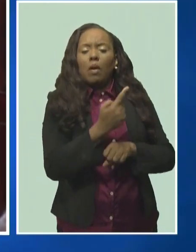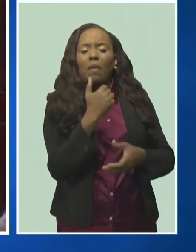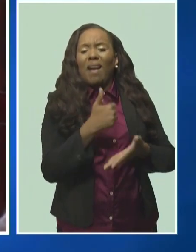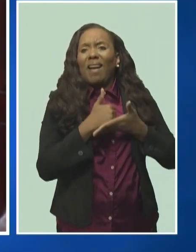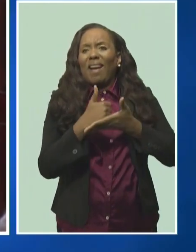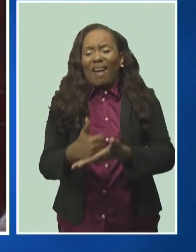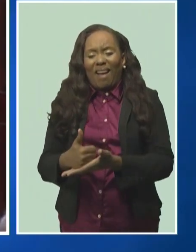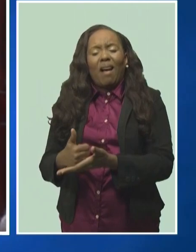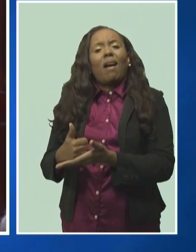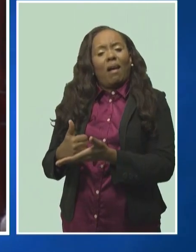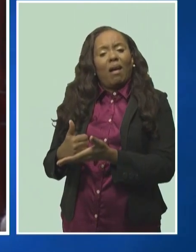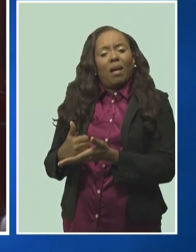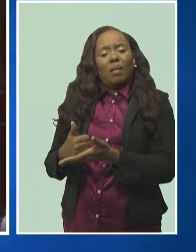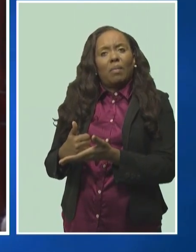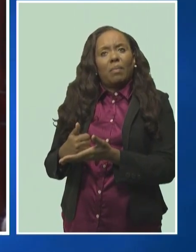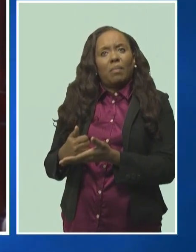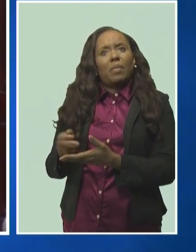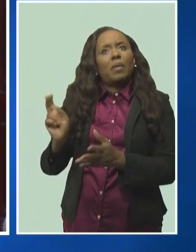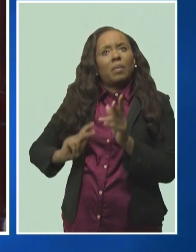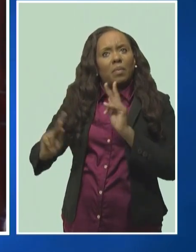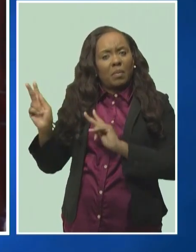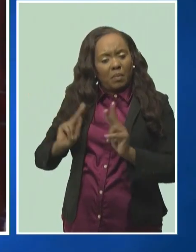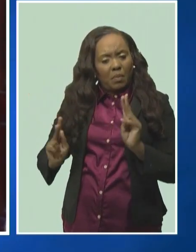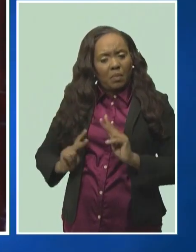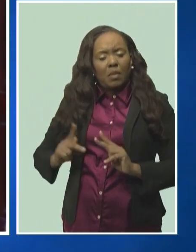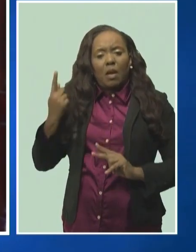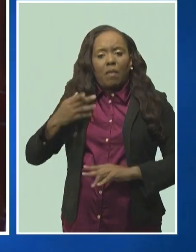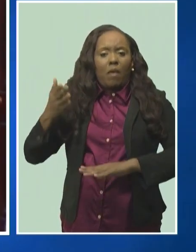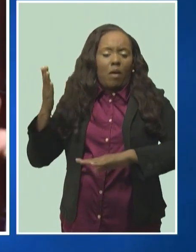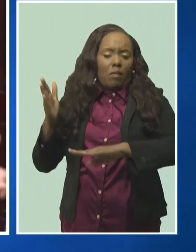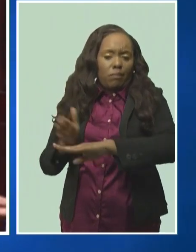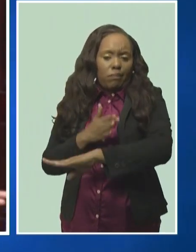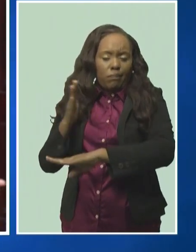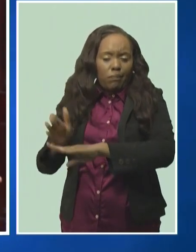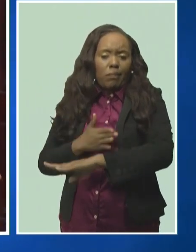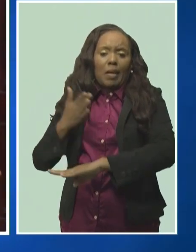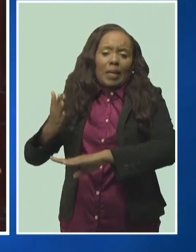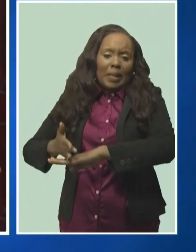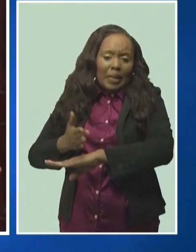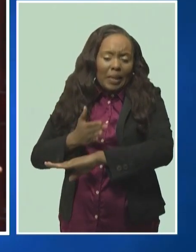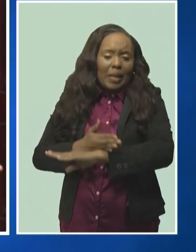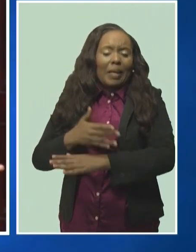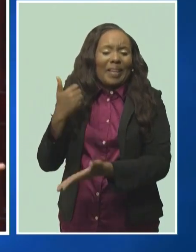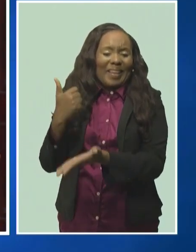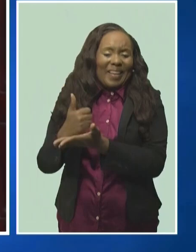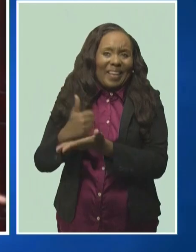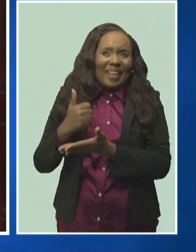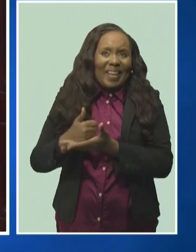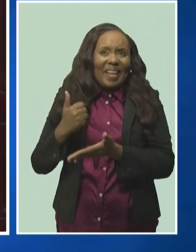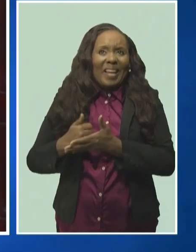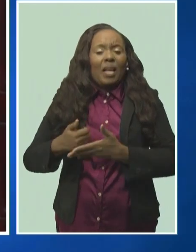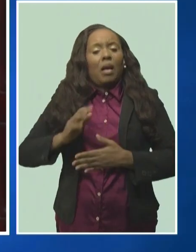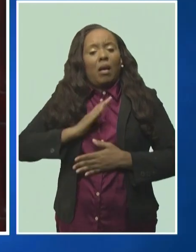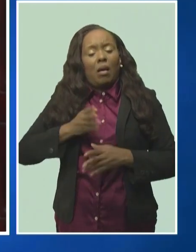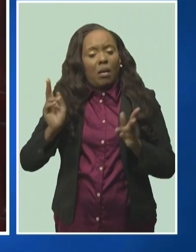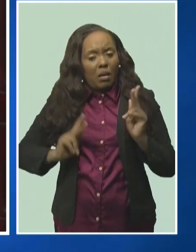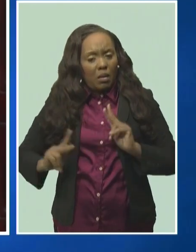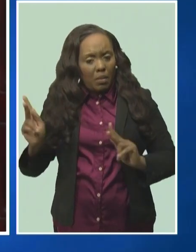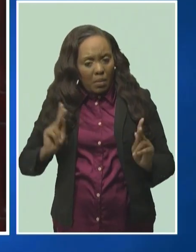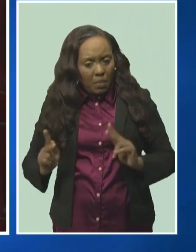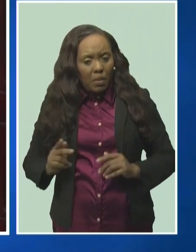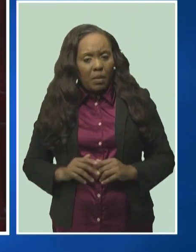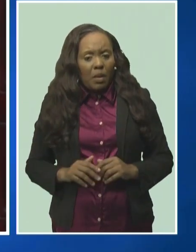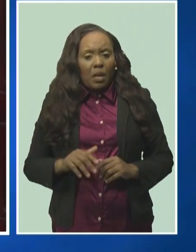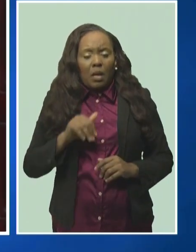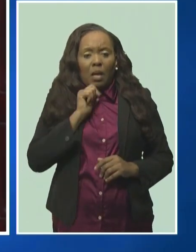leg room, that ability for us to extend ourselves, breathe, and be able